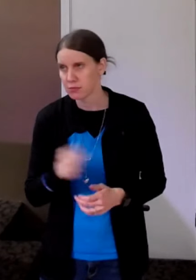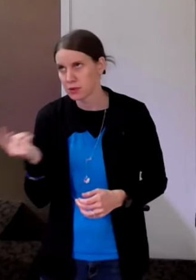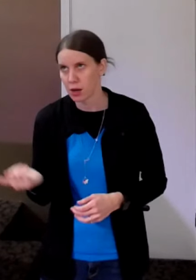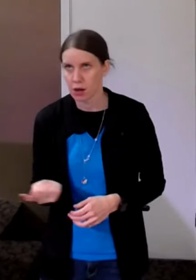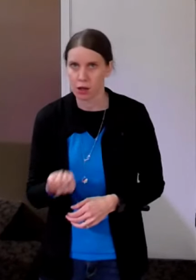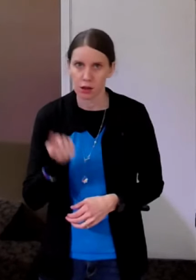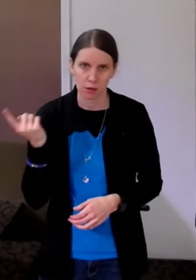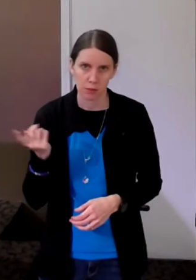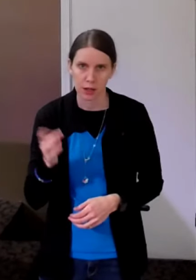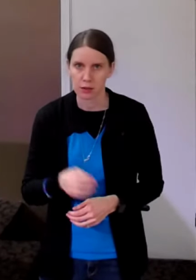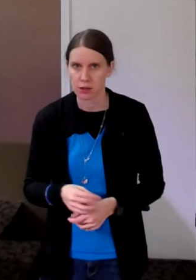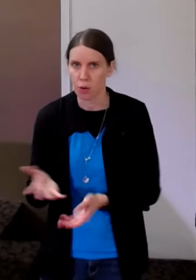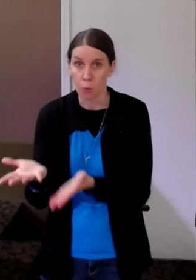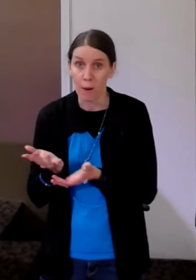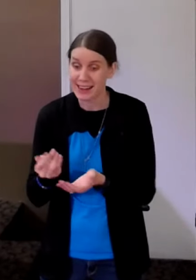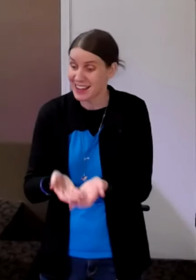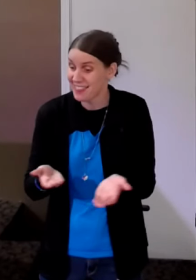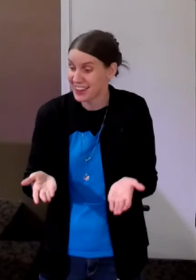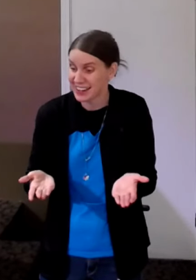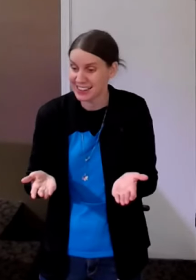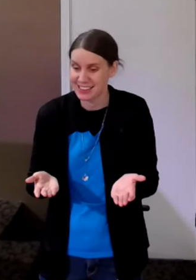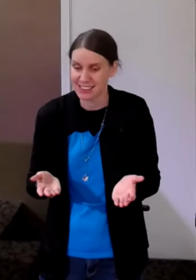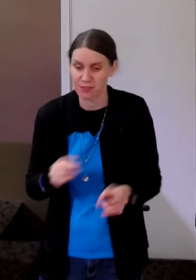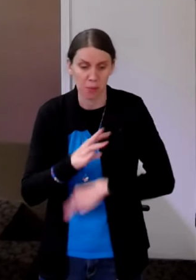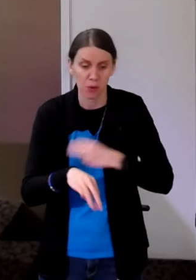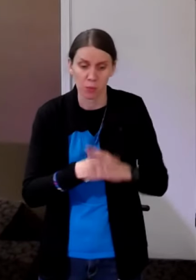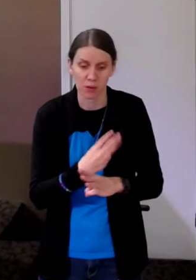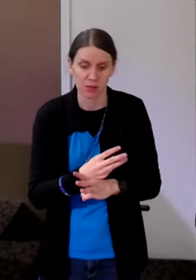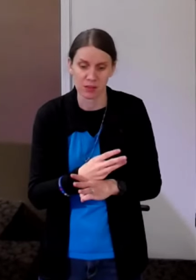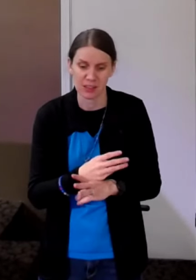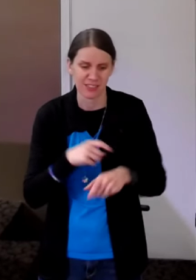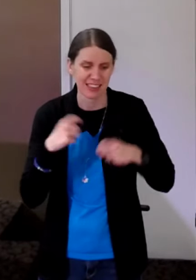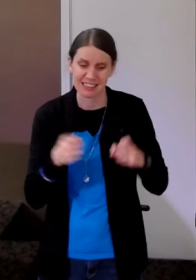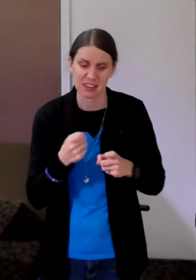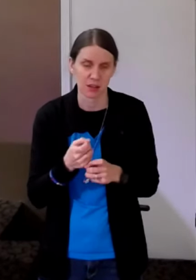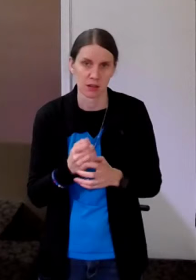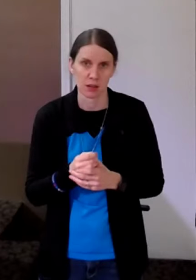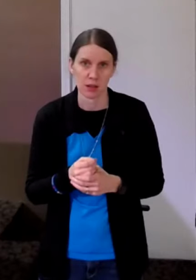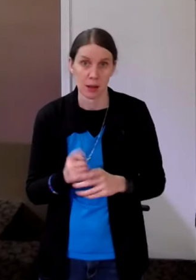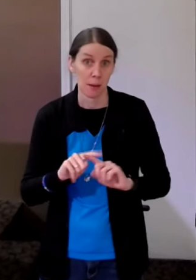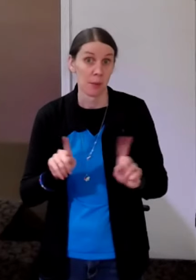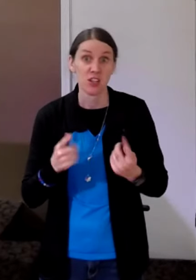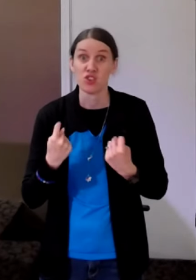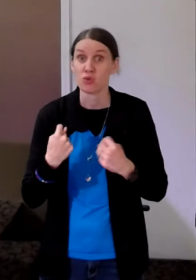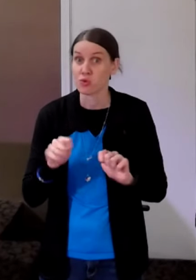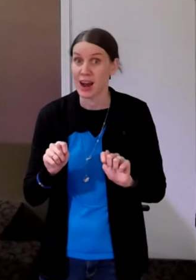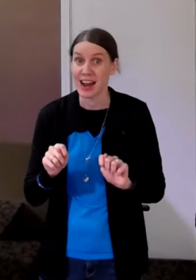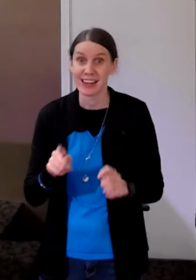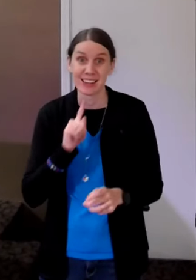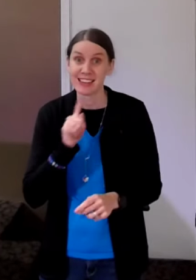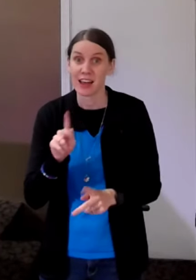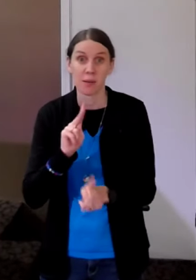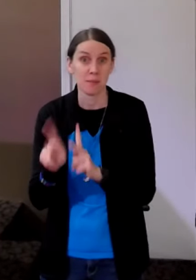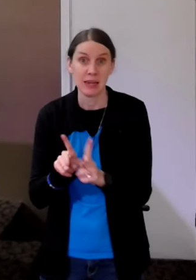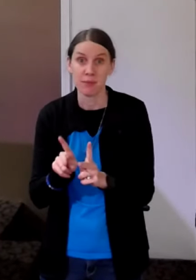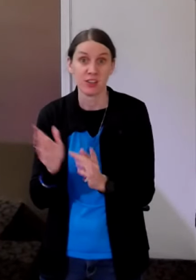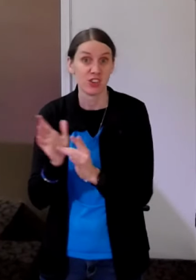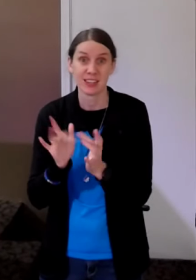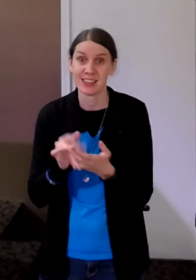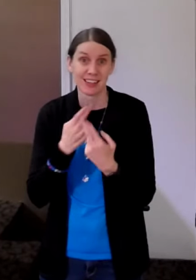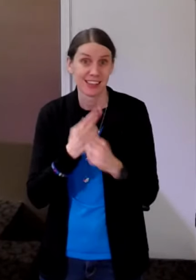want what a sinful world has, and then try to tell them that Jesus is the answer to everything?